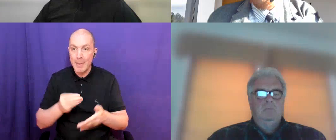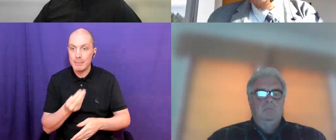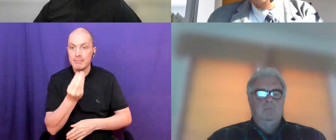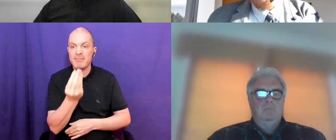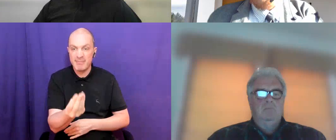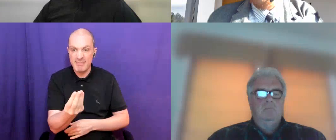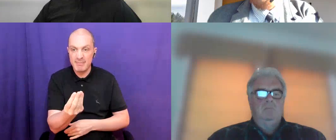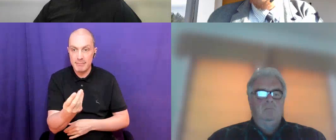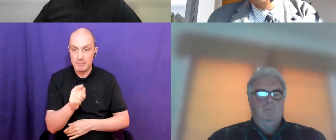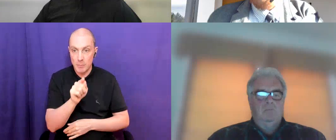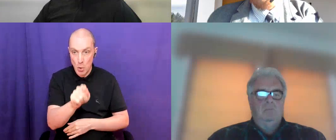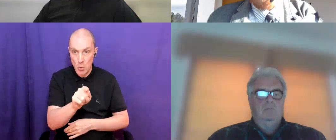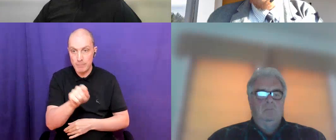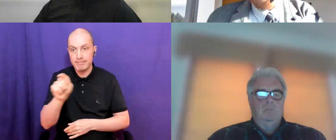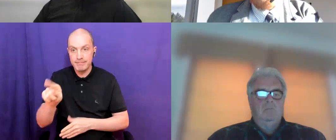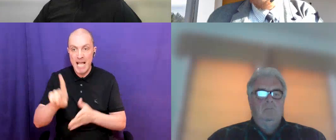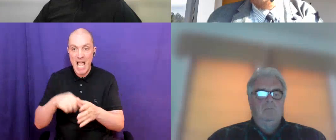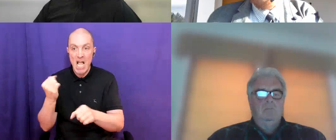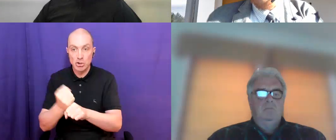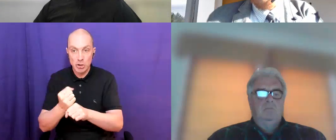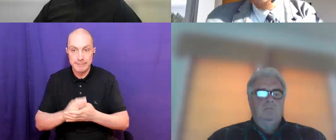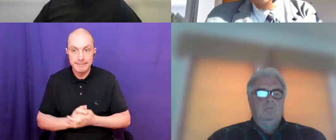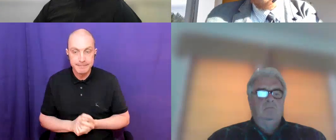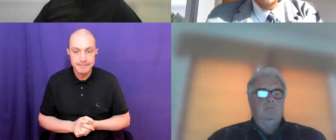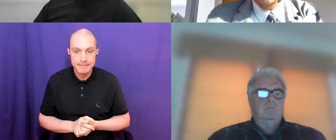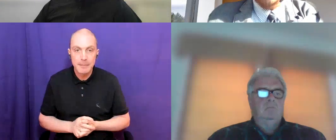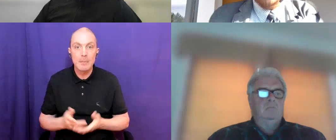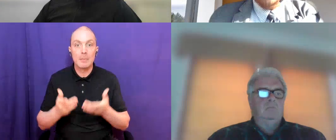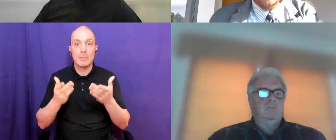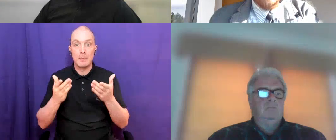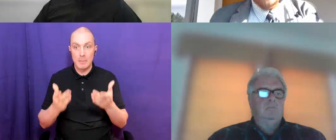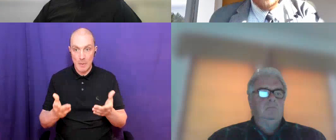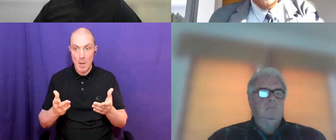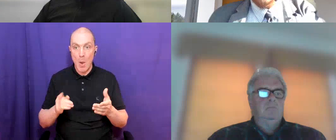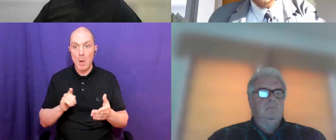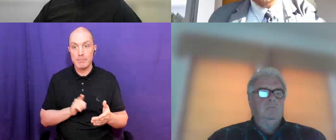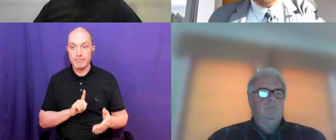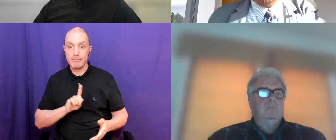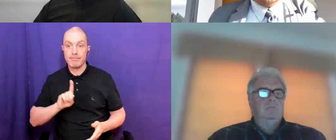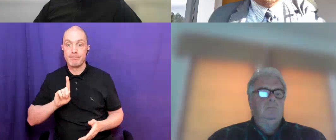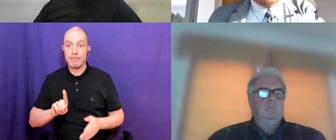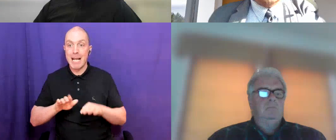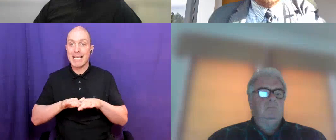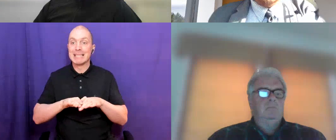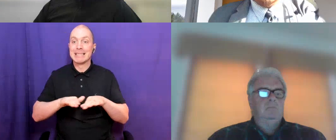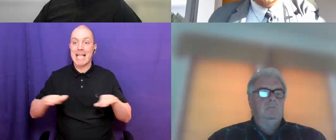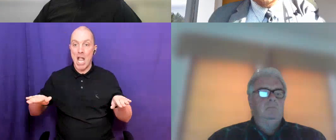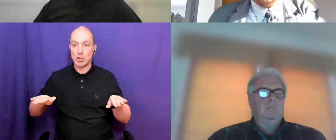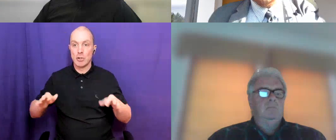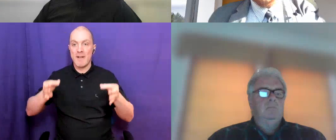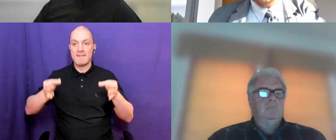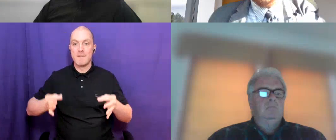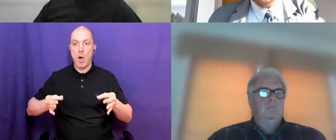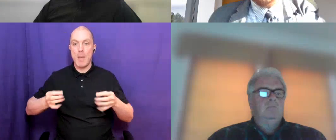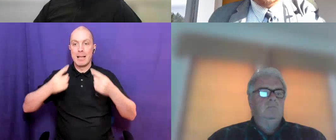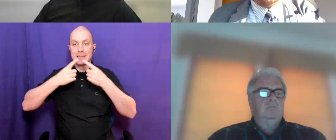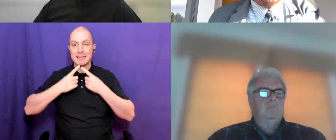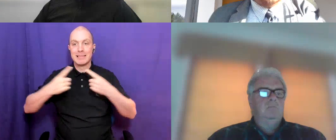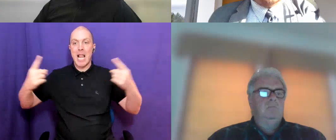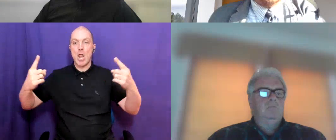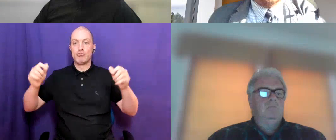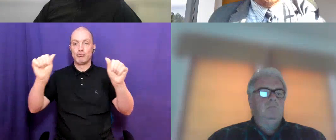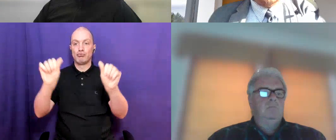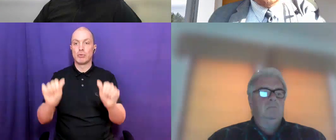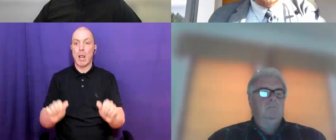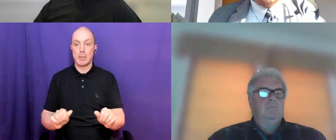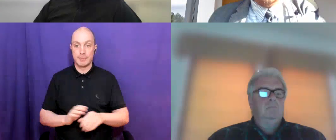candidates and agents. We will then access the stage where I will make the formal declaration of the result.